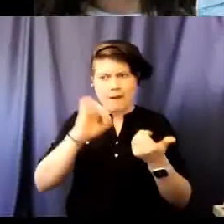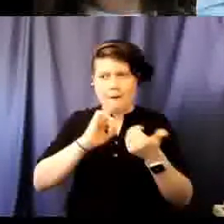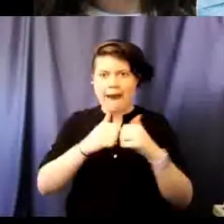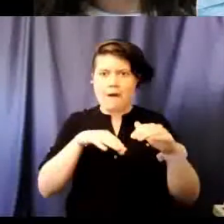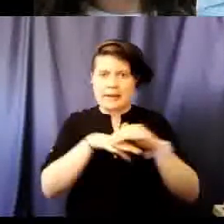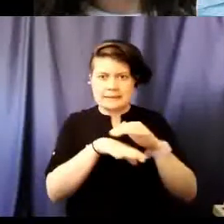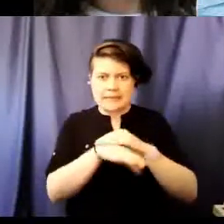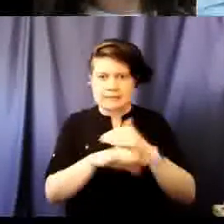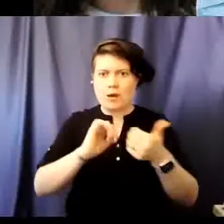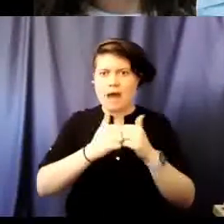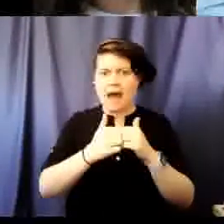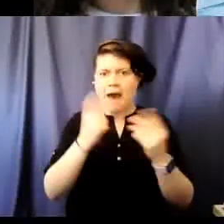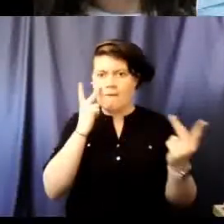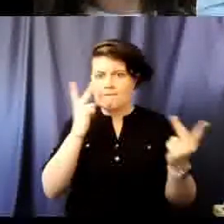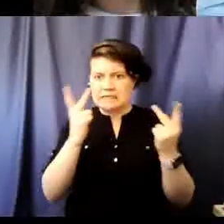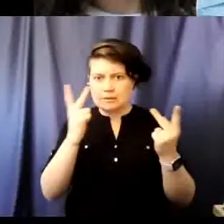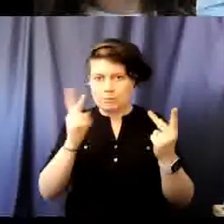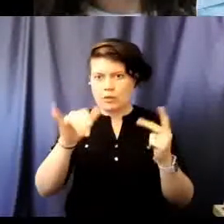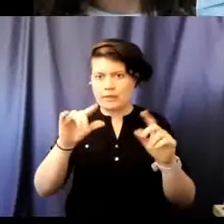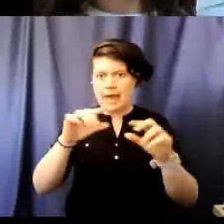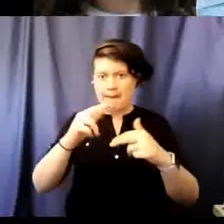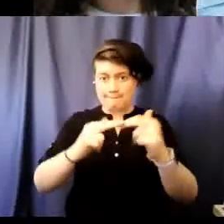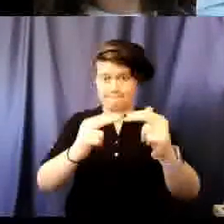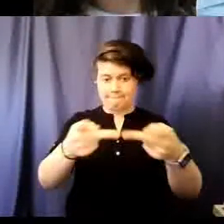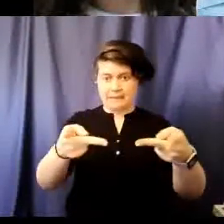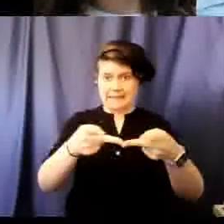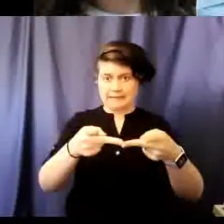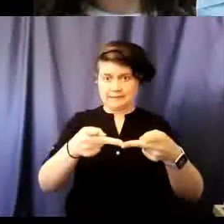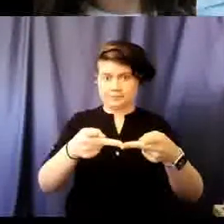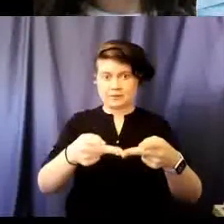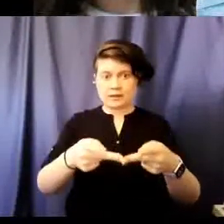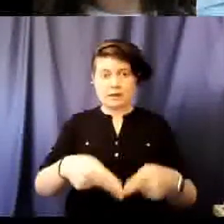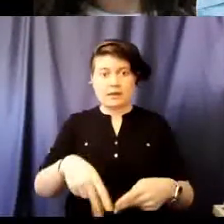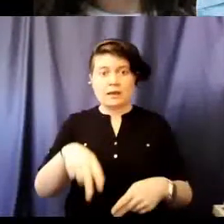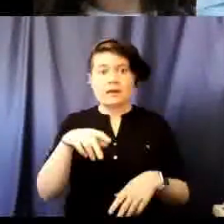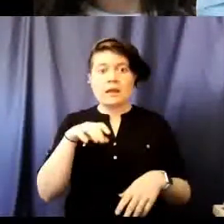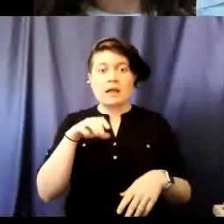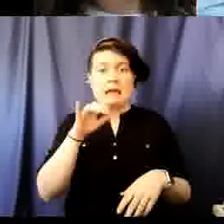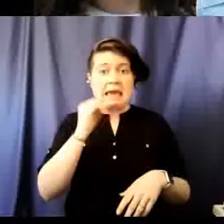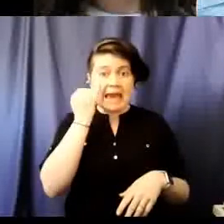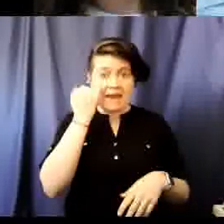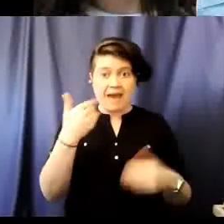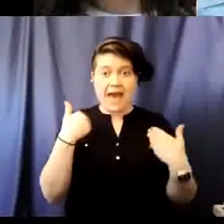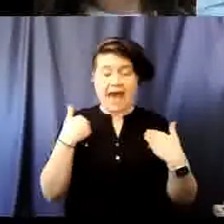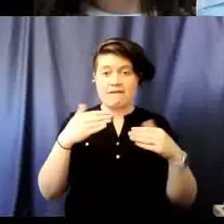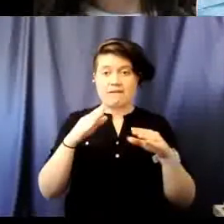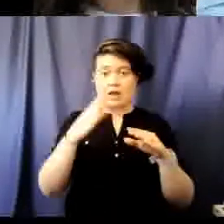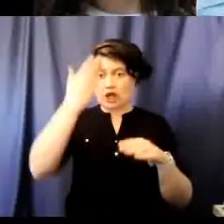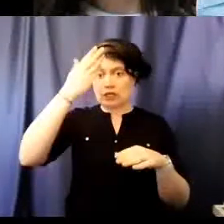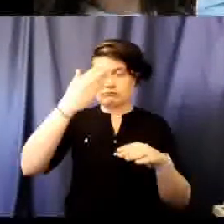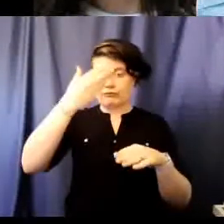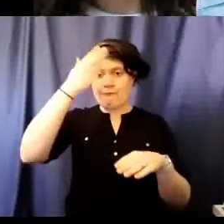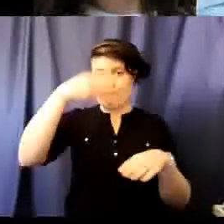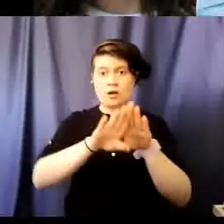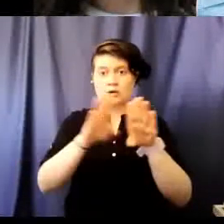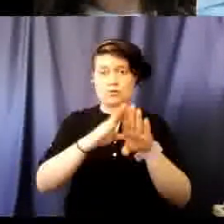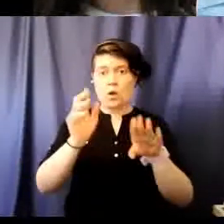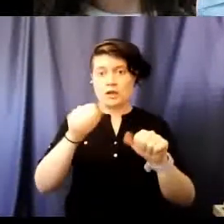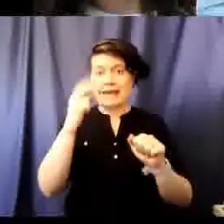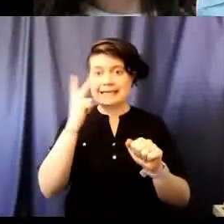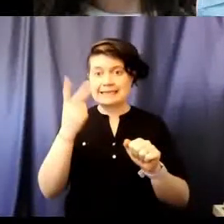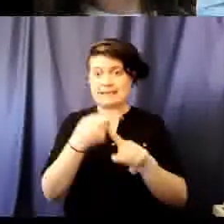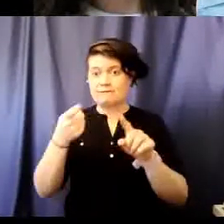the location is as well. If the location has entrances that face the street or people can easily see as they're walking on